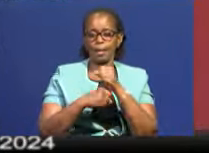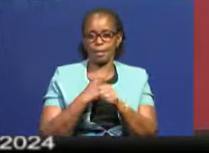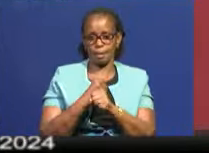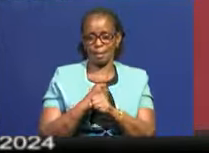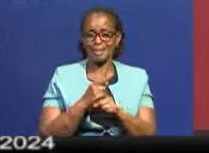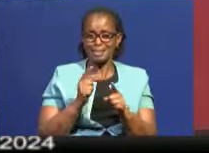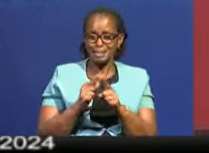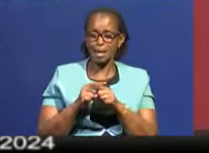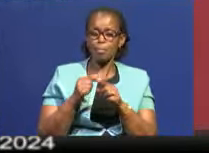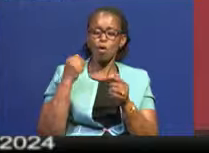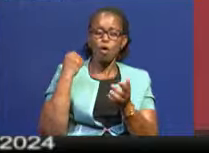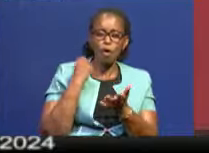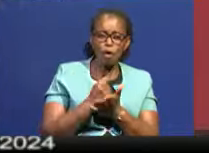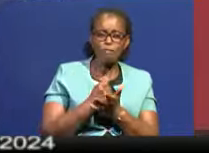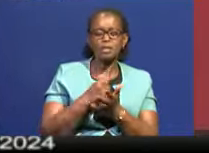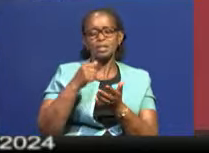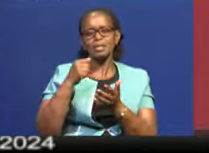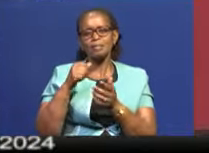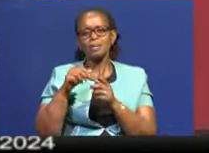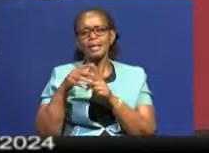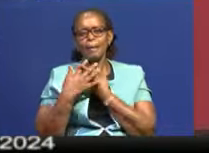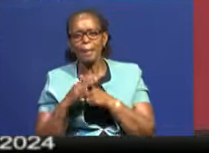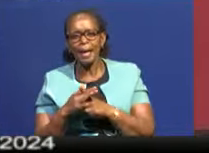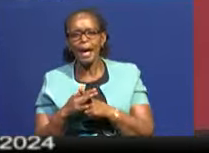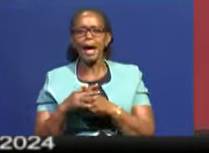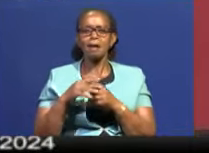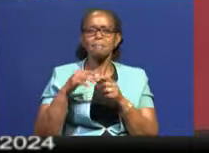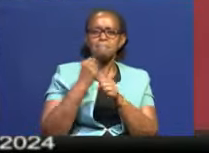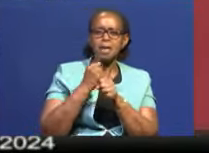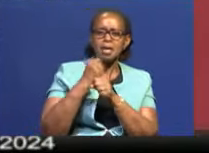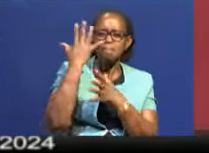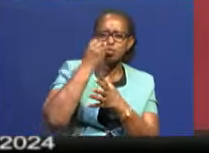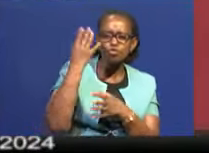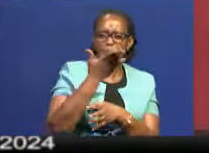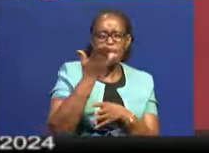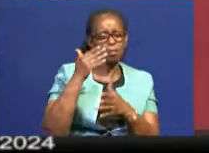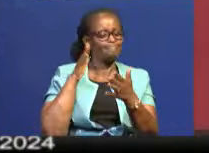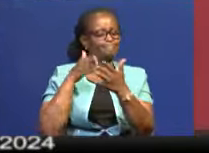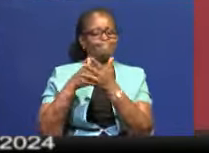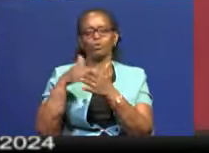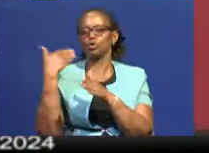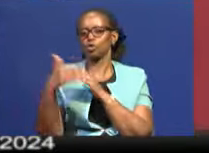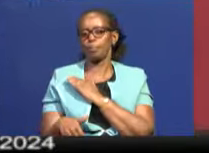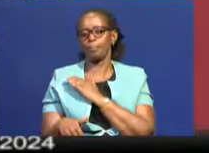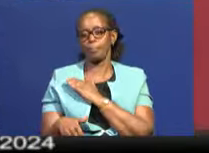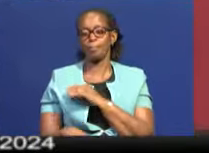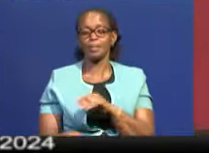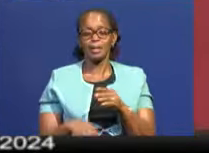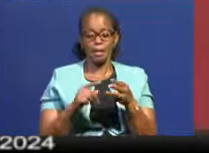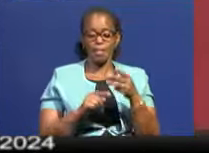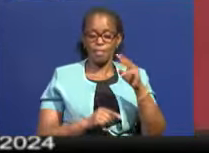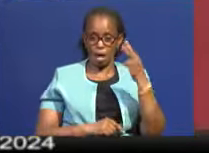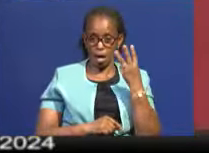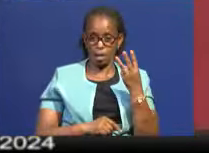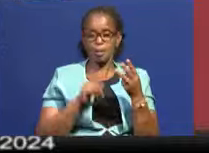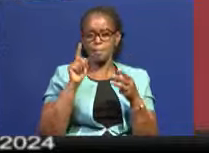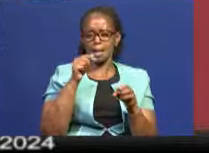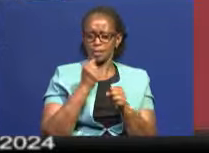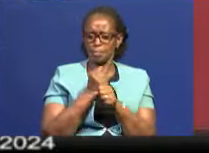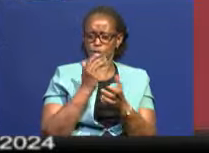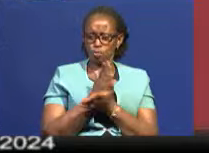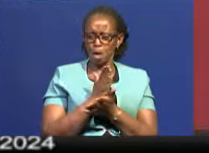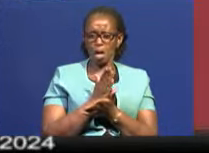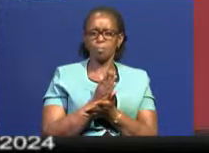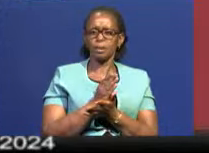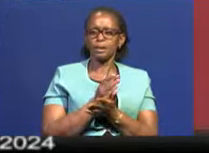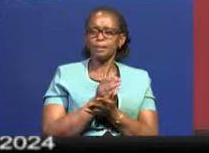all refurbishment and partitioning of government offices. Third, the expenditure control measures that include suspension of all